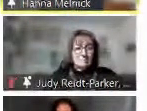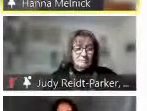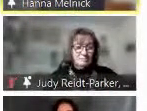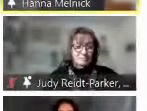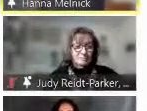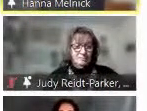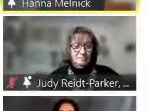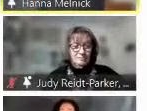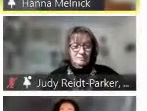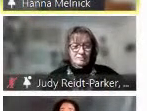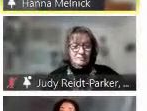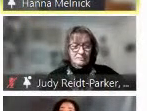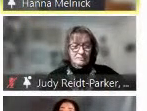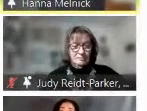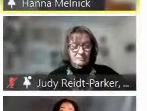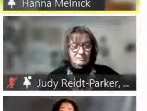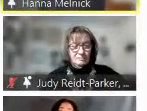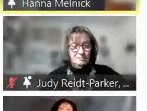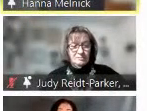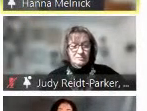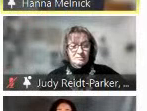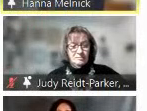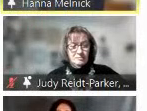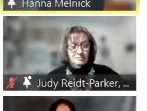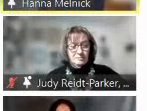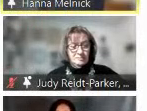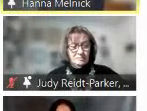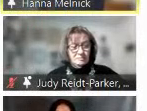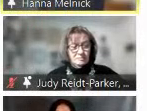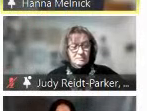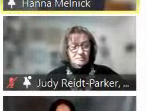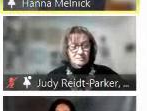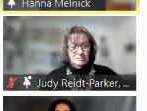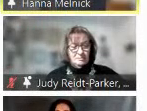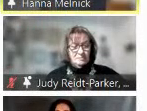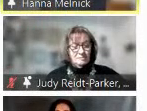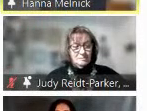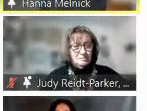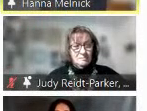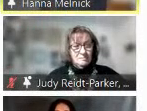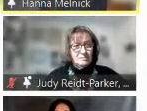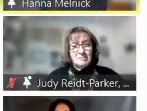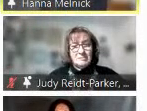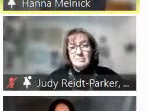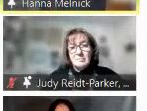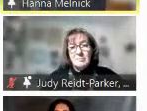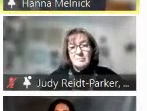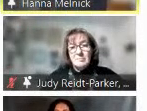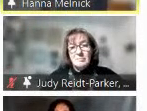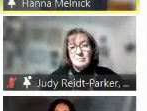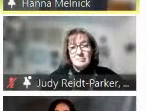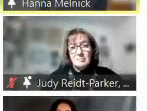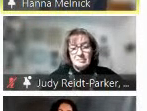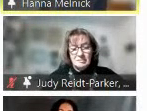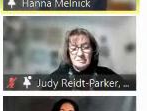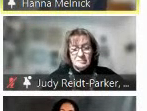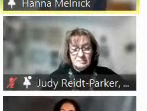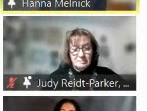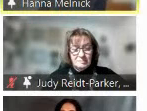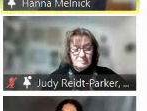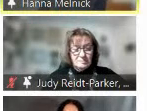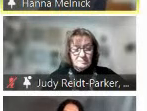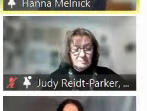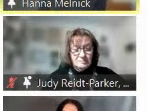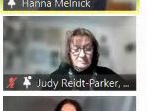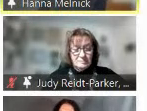classes specifically for preschoolers with disabilities, and they have often the resources such as speech and language pathologists on site